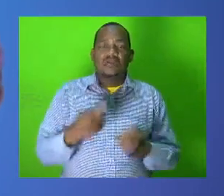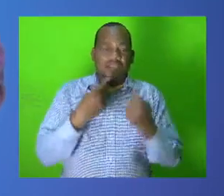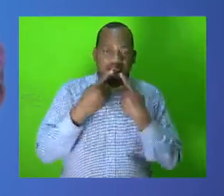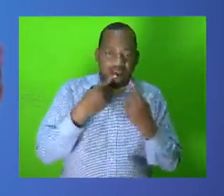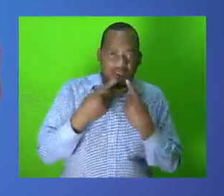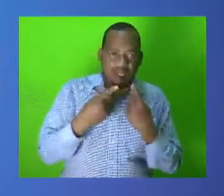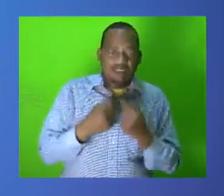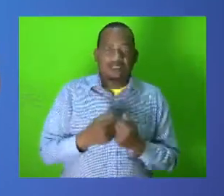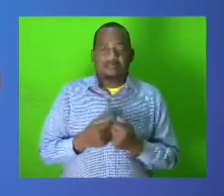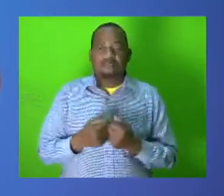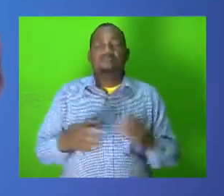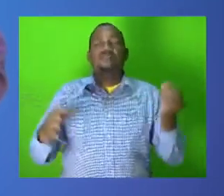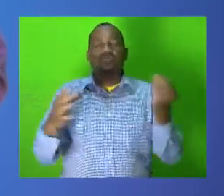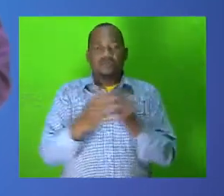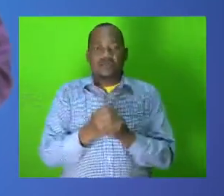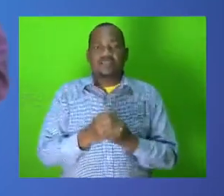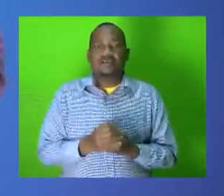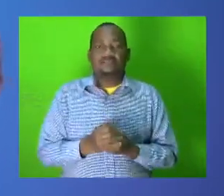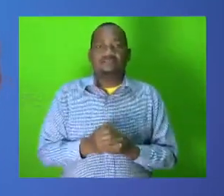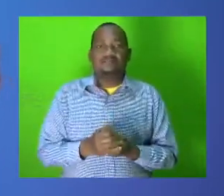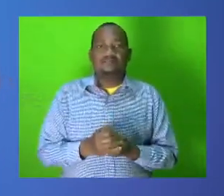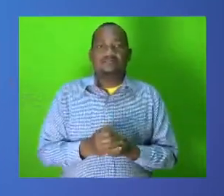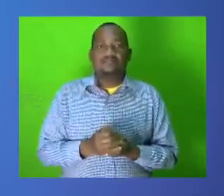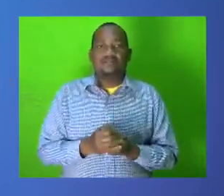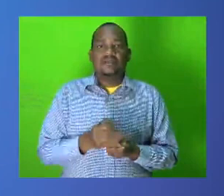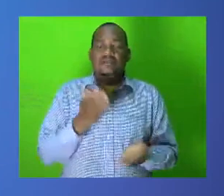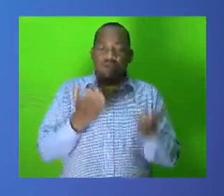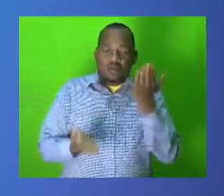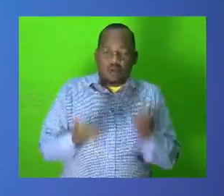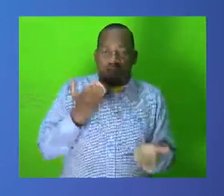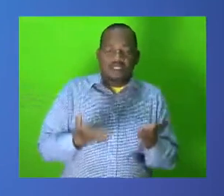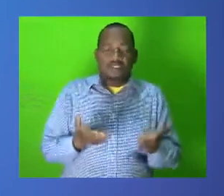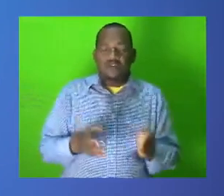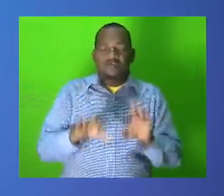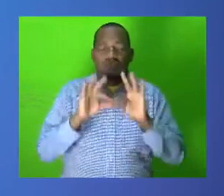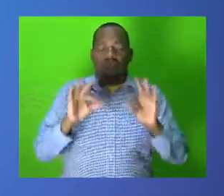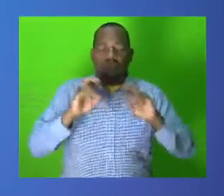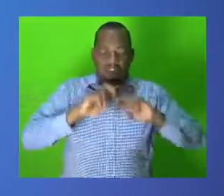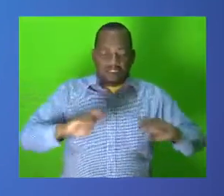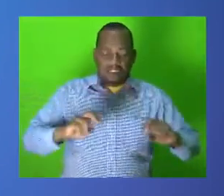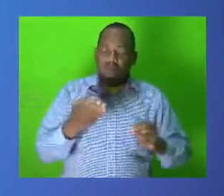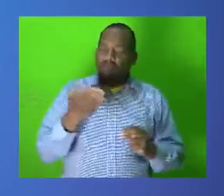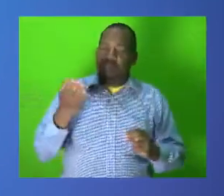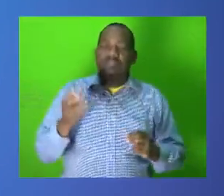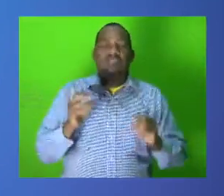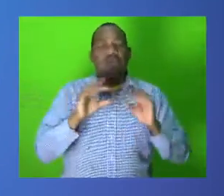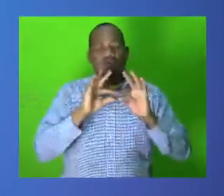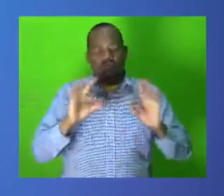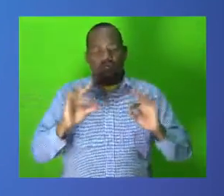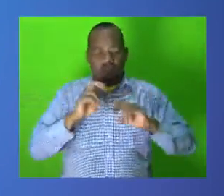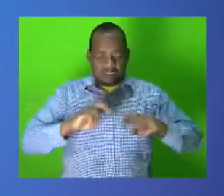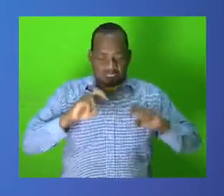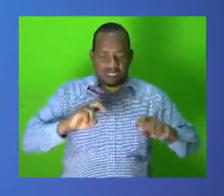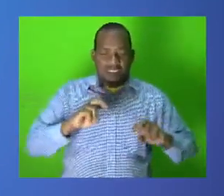discuss together the quality of good research. Which is a good research? So you can know the quality of